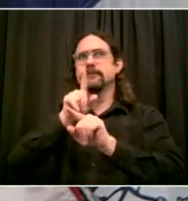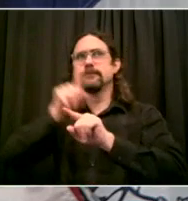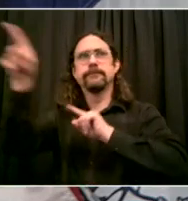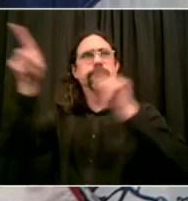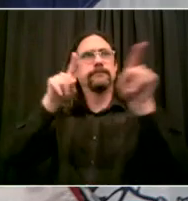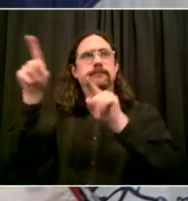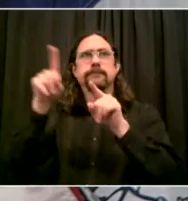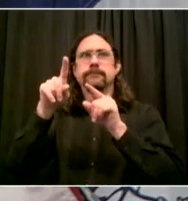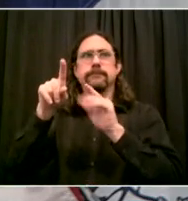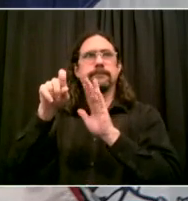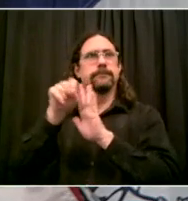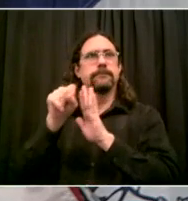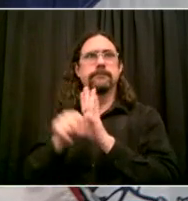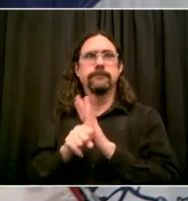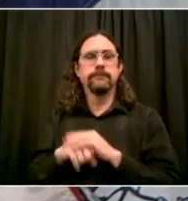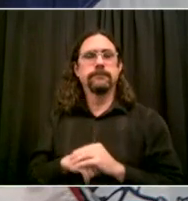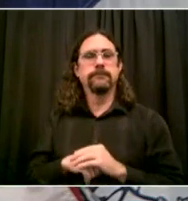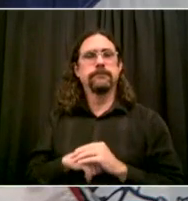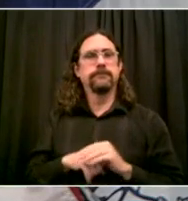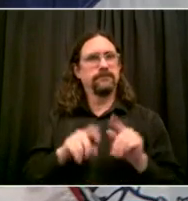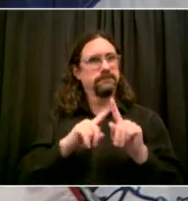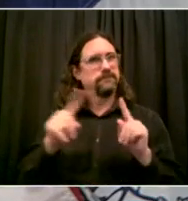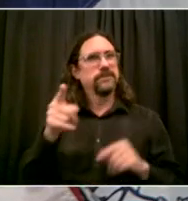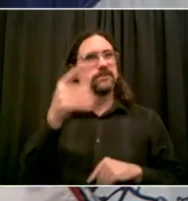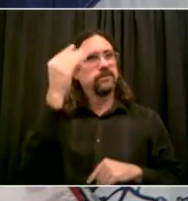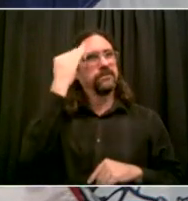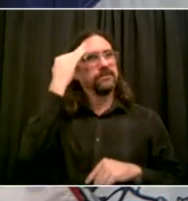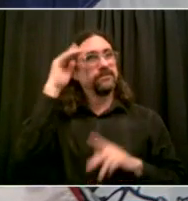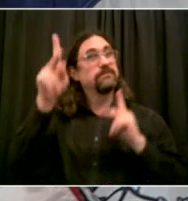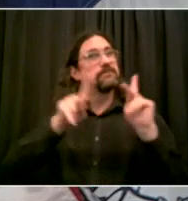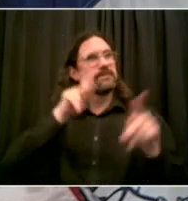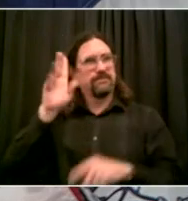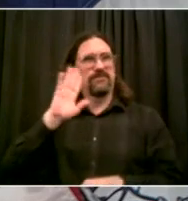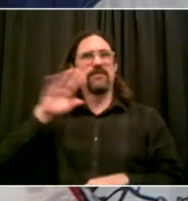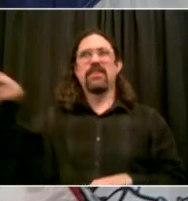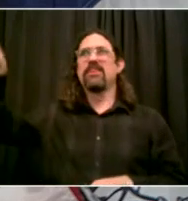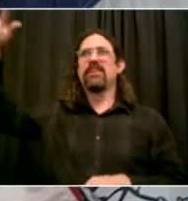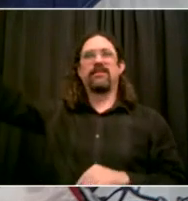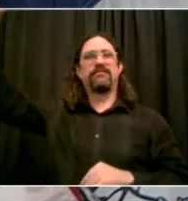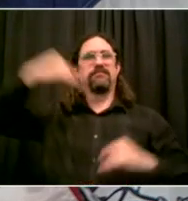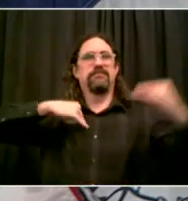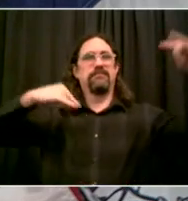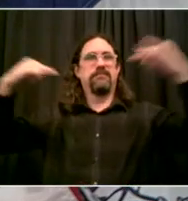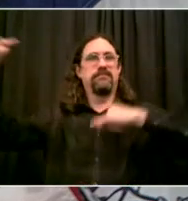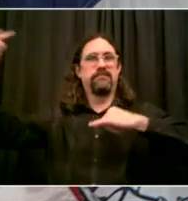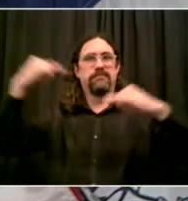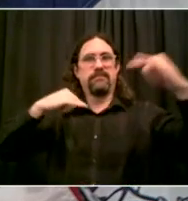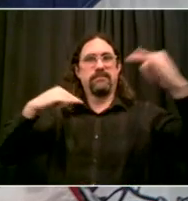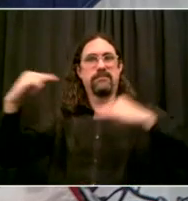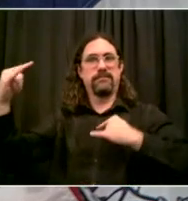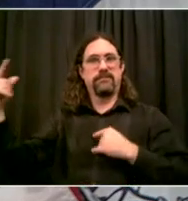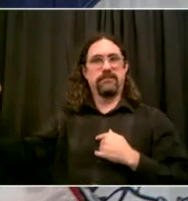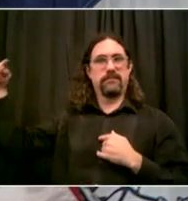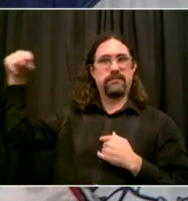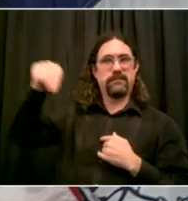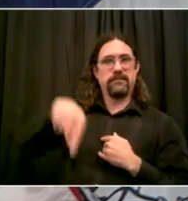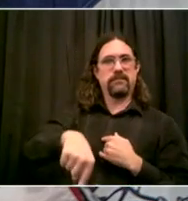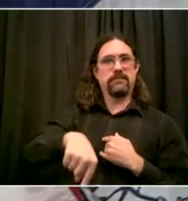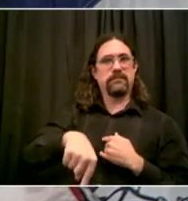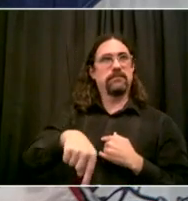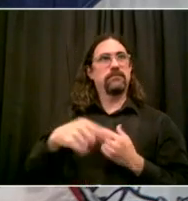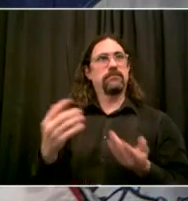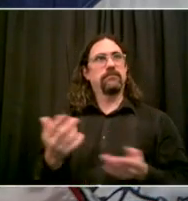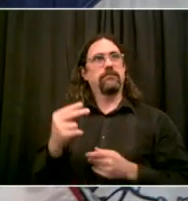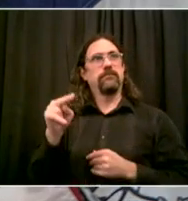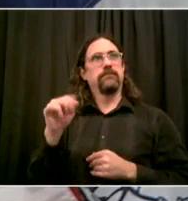doing, and also on the restaurant enforcement, which is different group perhaps because the restaurant inspectors are come